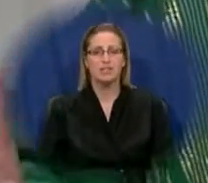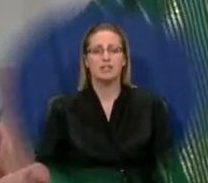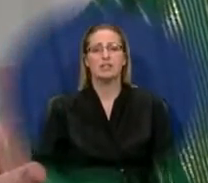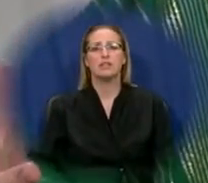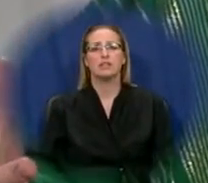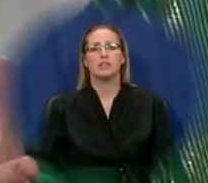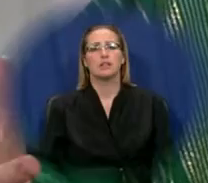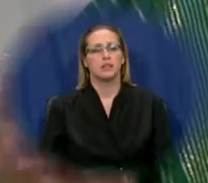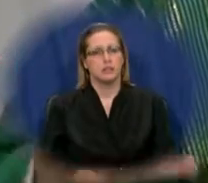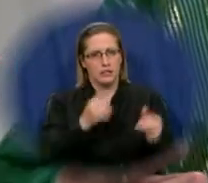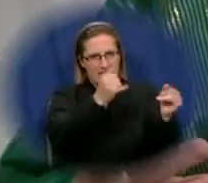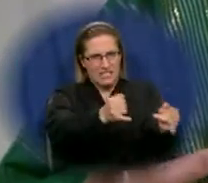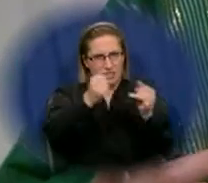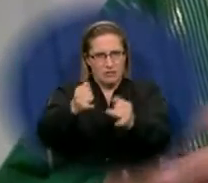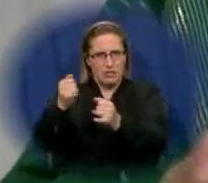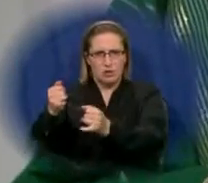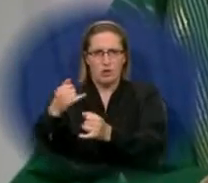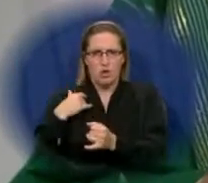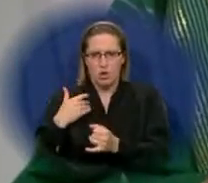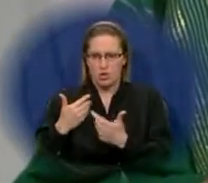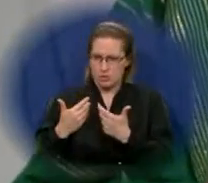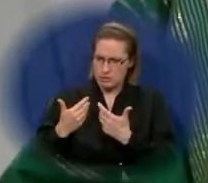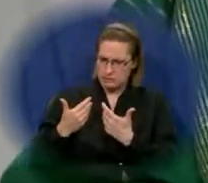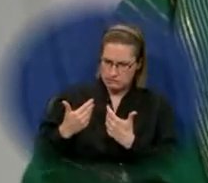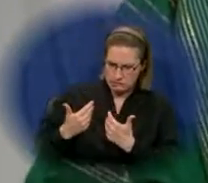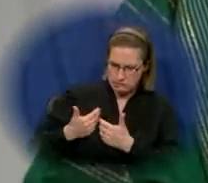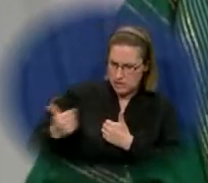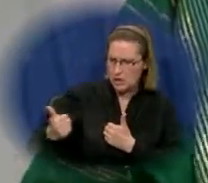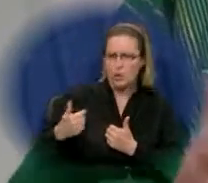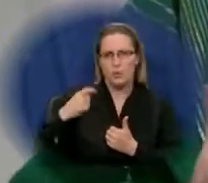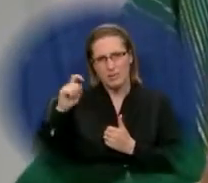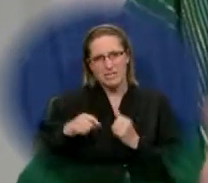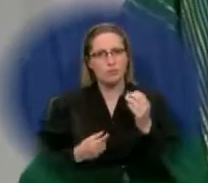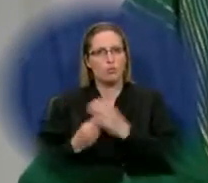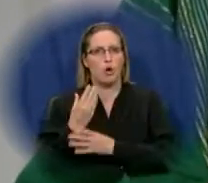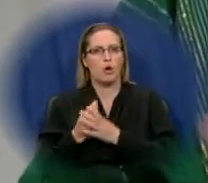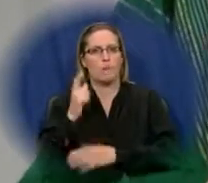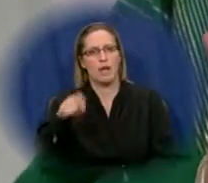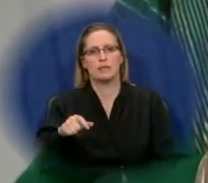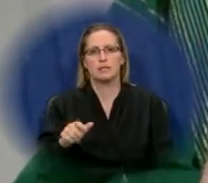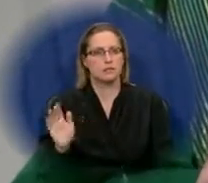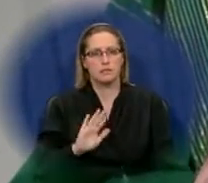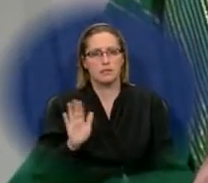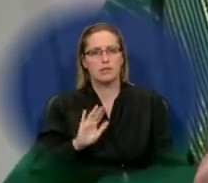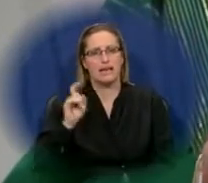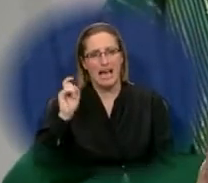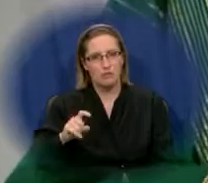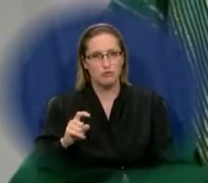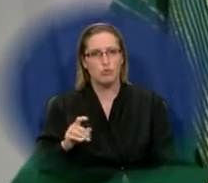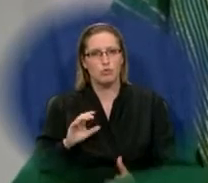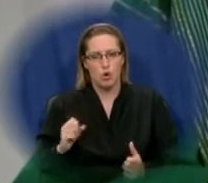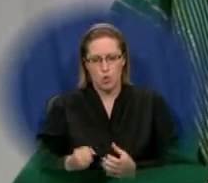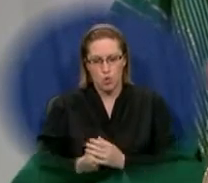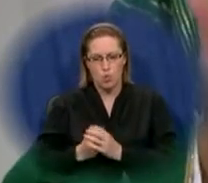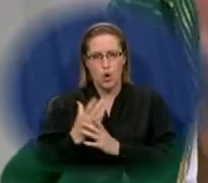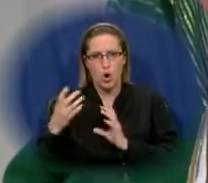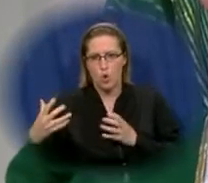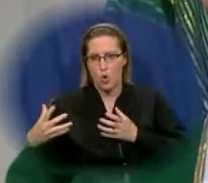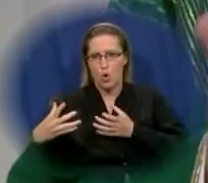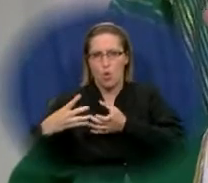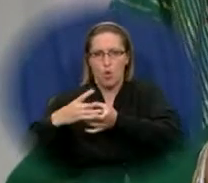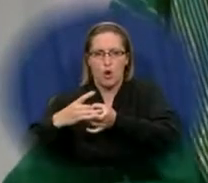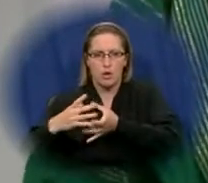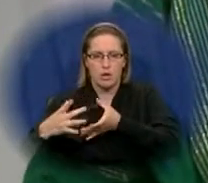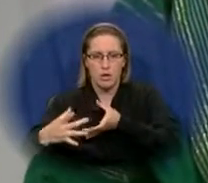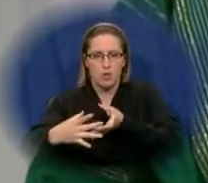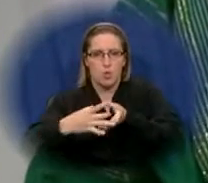as individuals, as societies, huge room to grow. We need some powerful growth spurts in being able to